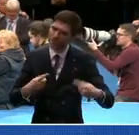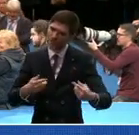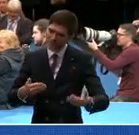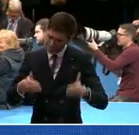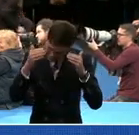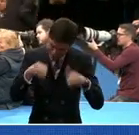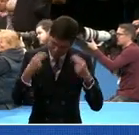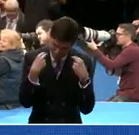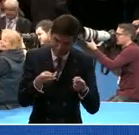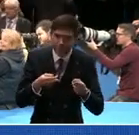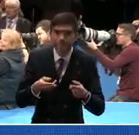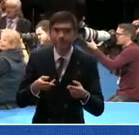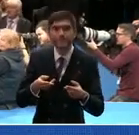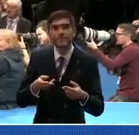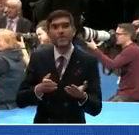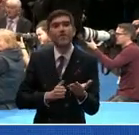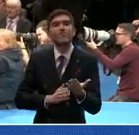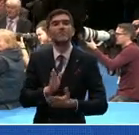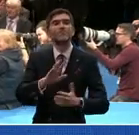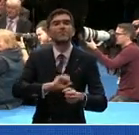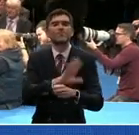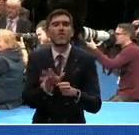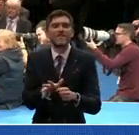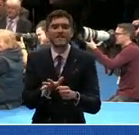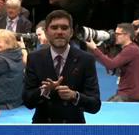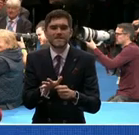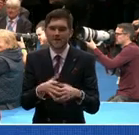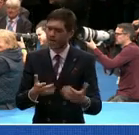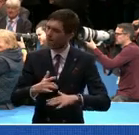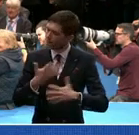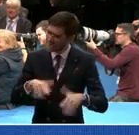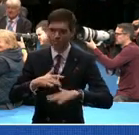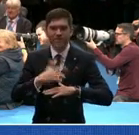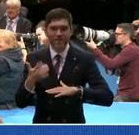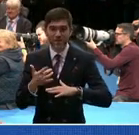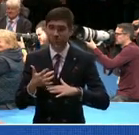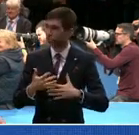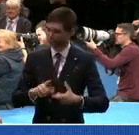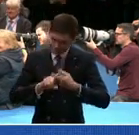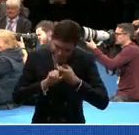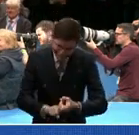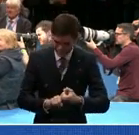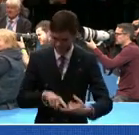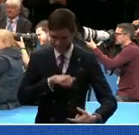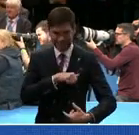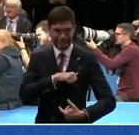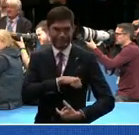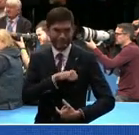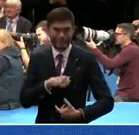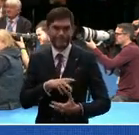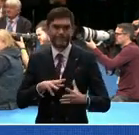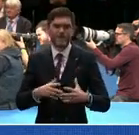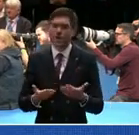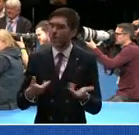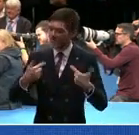challenges presented to us by COVID with great professionalism and commitment. And our thanks to them